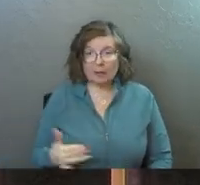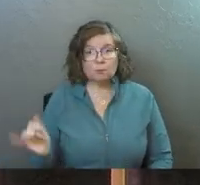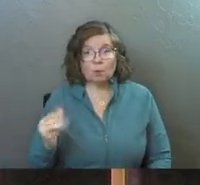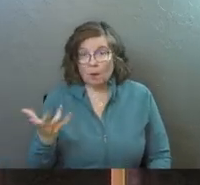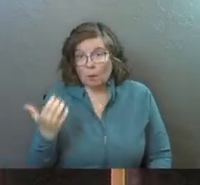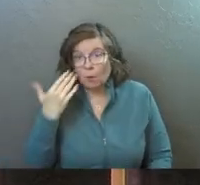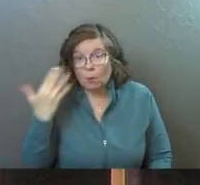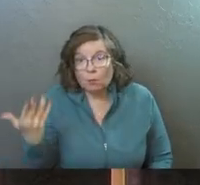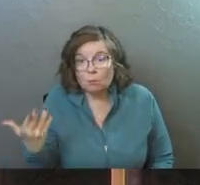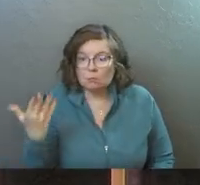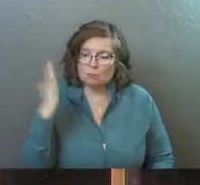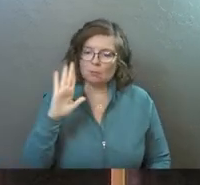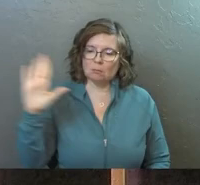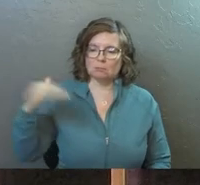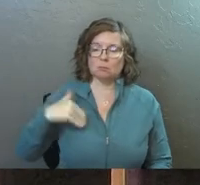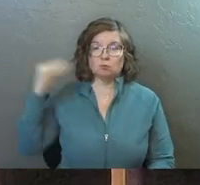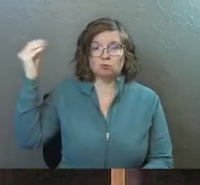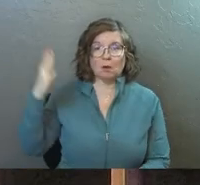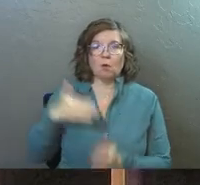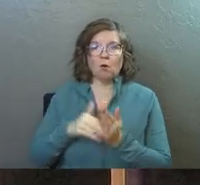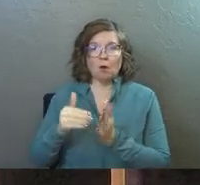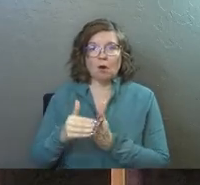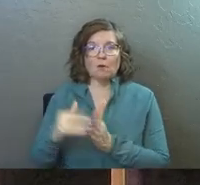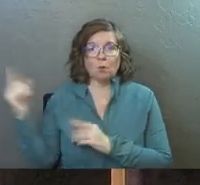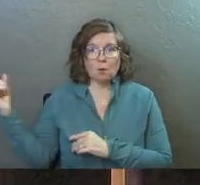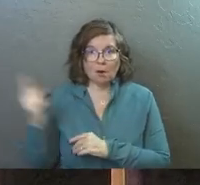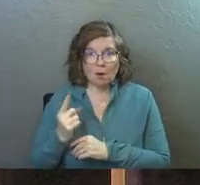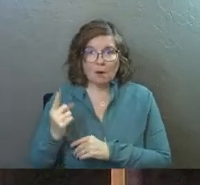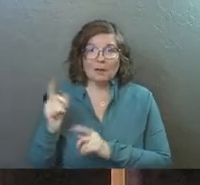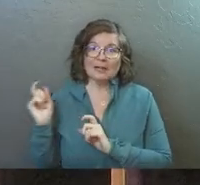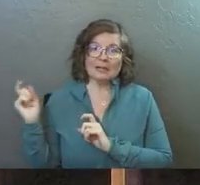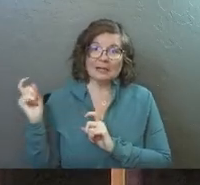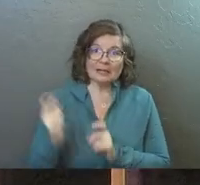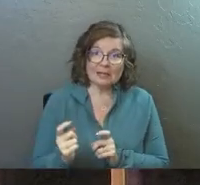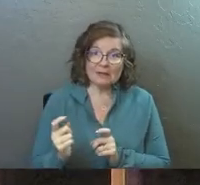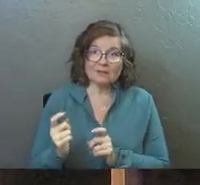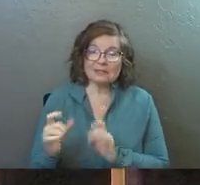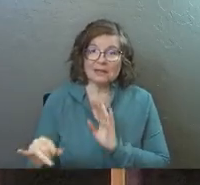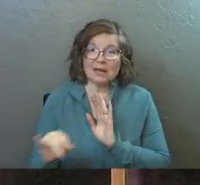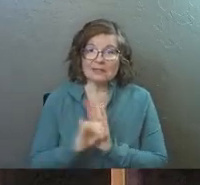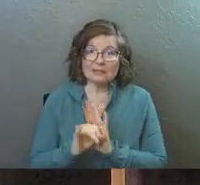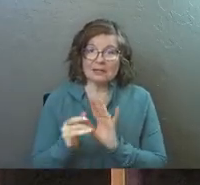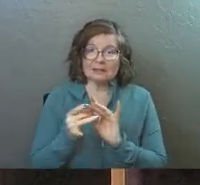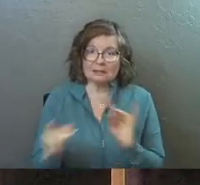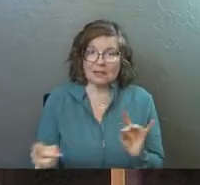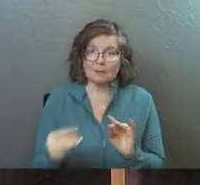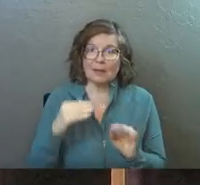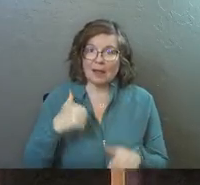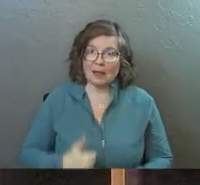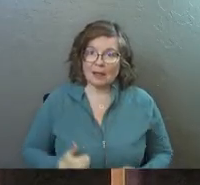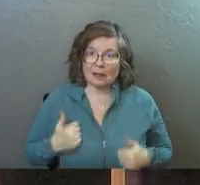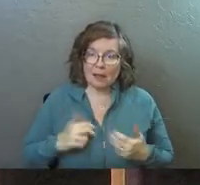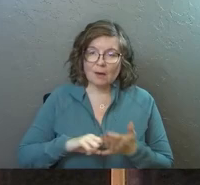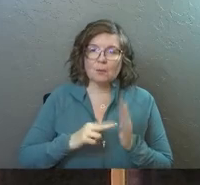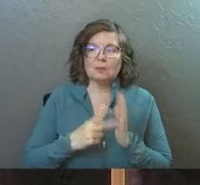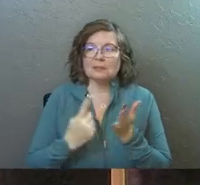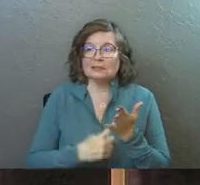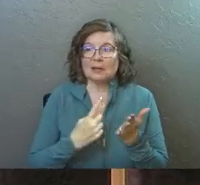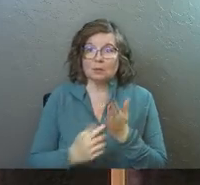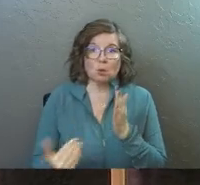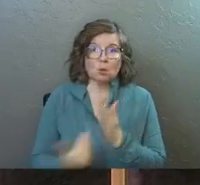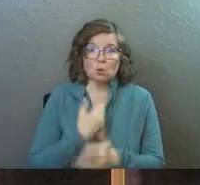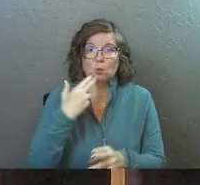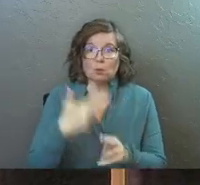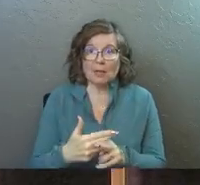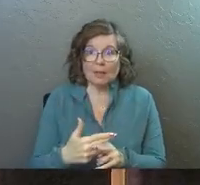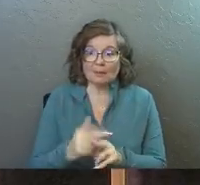too. And God in his grace often will come and he will give us identity statements and life purpose and sometimes even a new